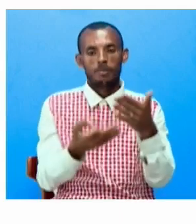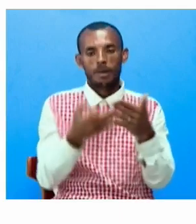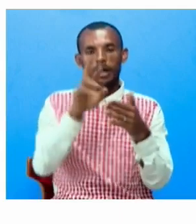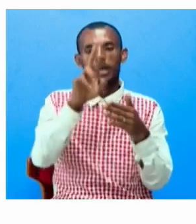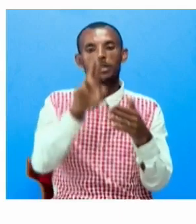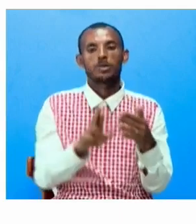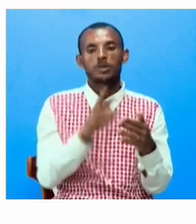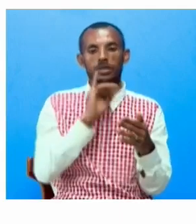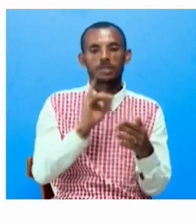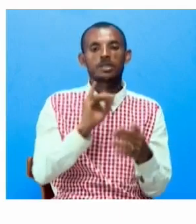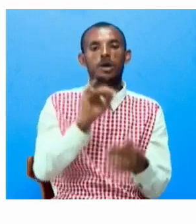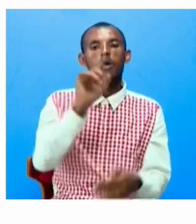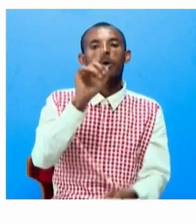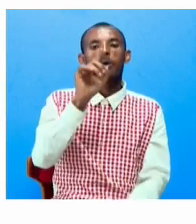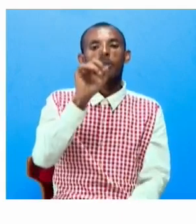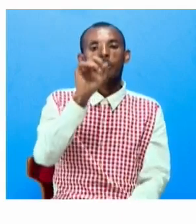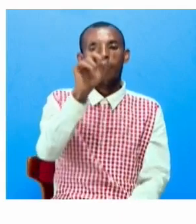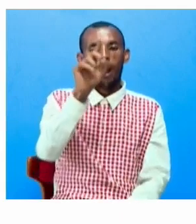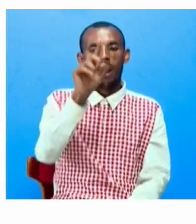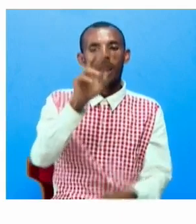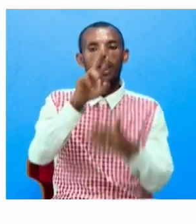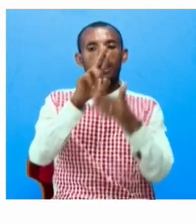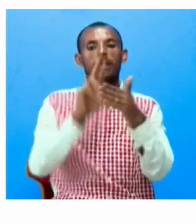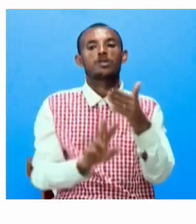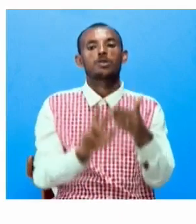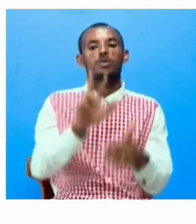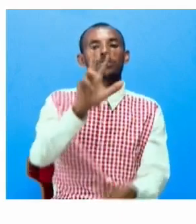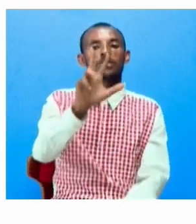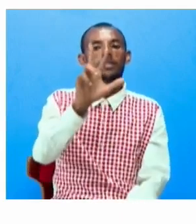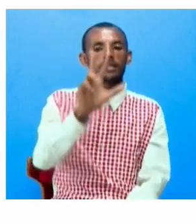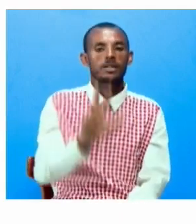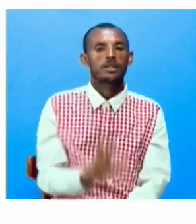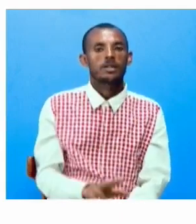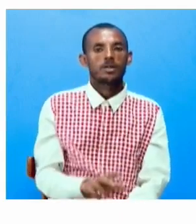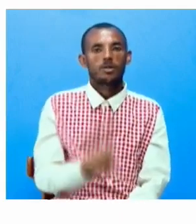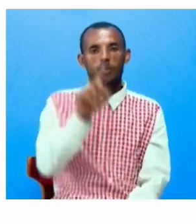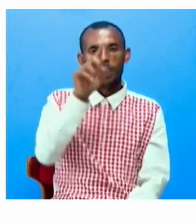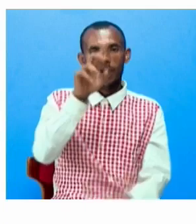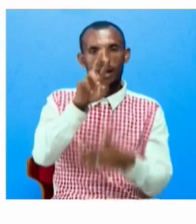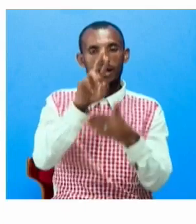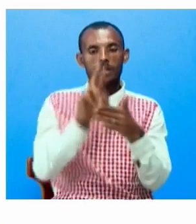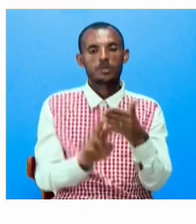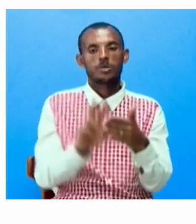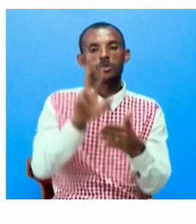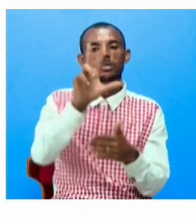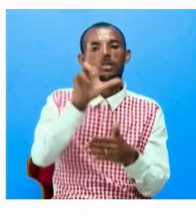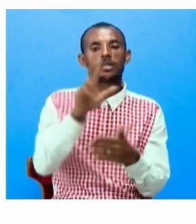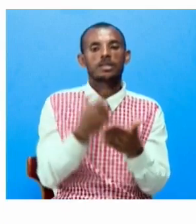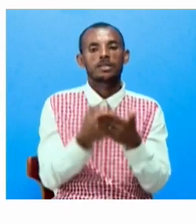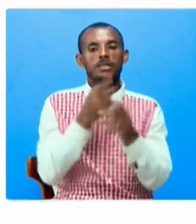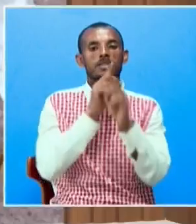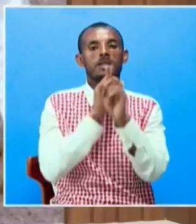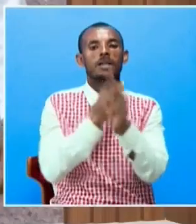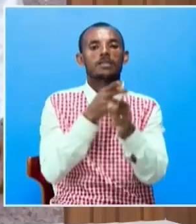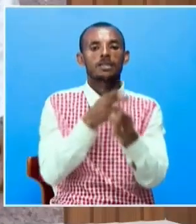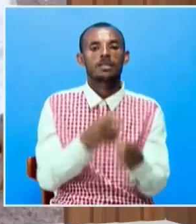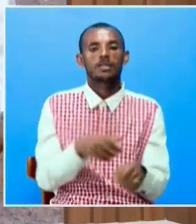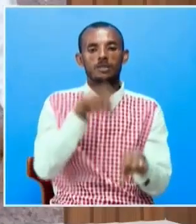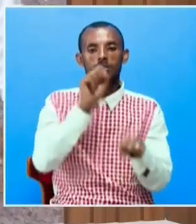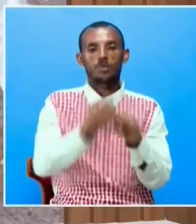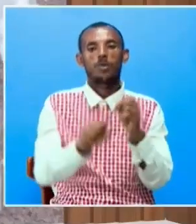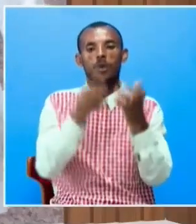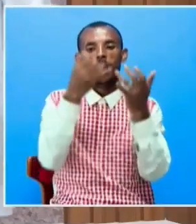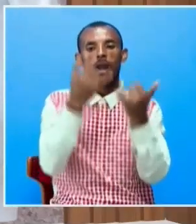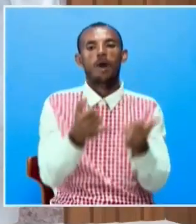write this in ratio 4 is 1:3. This will be the answer. So, now,